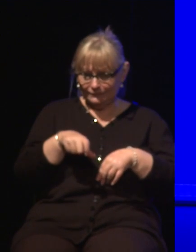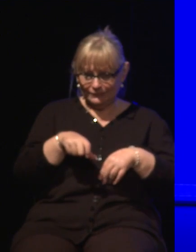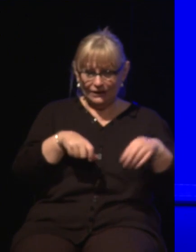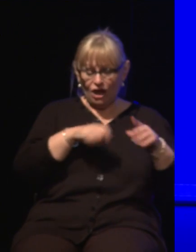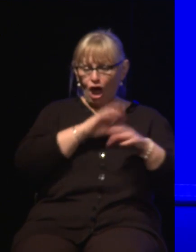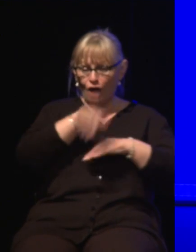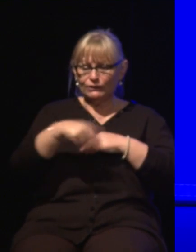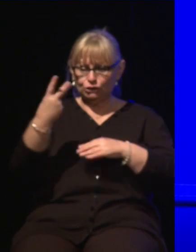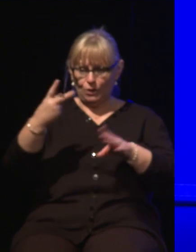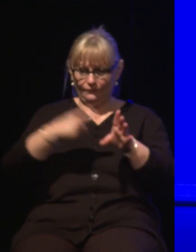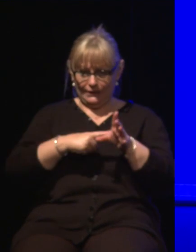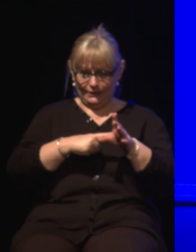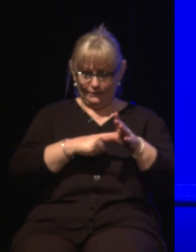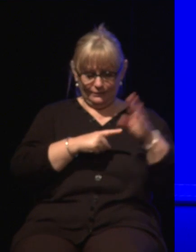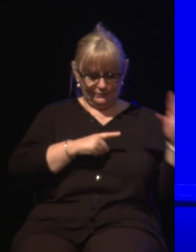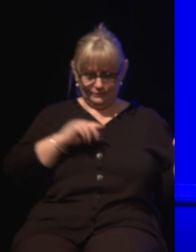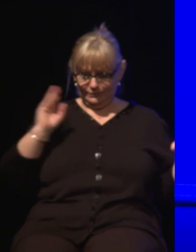filmed over 12 years.